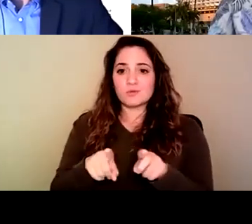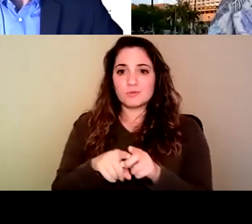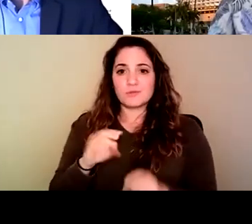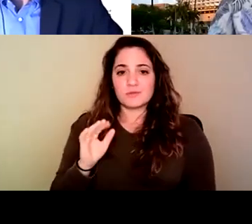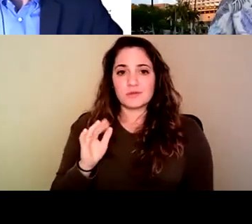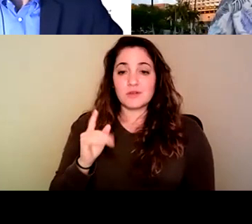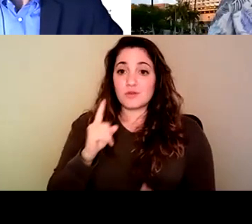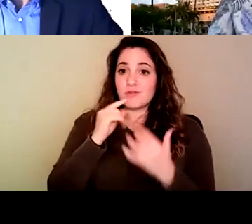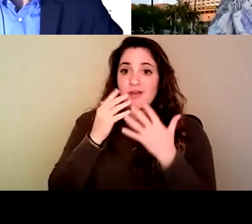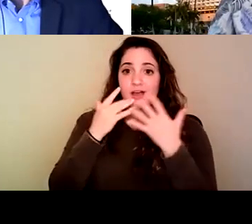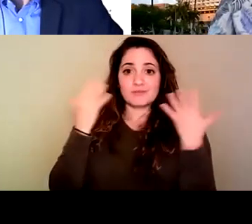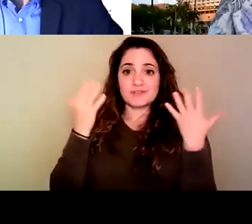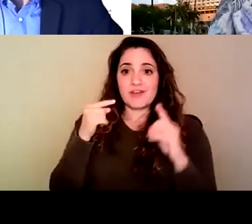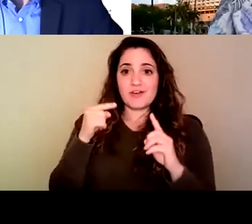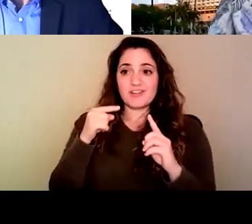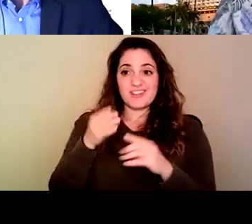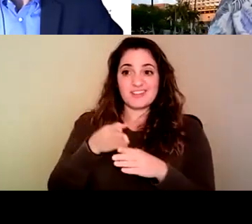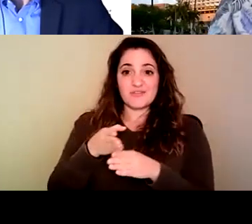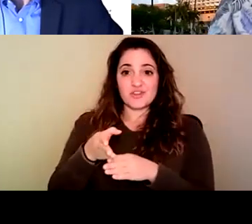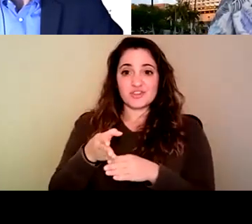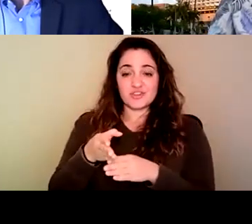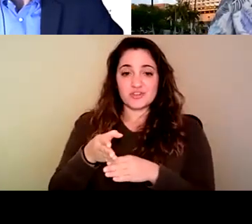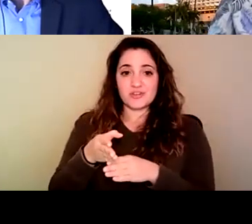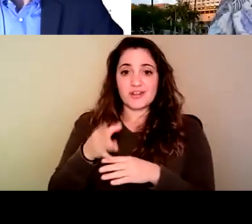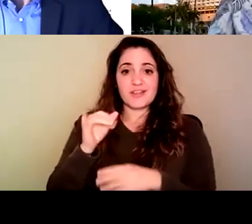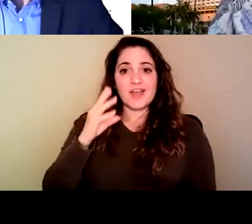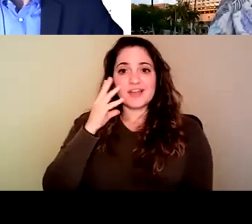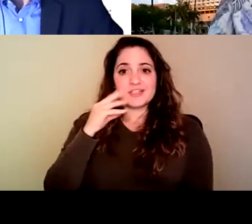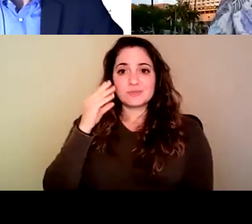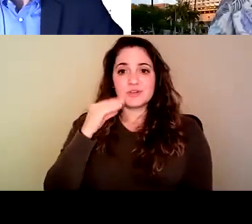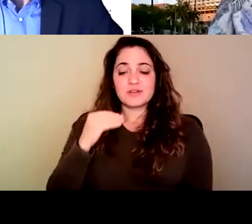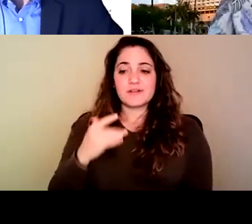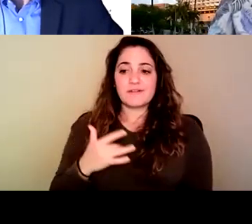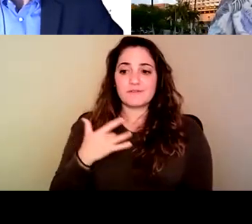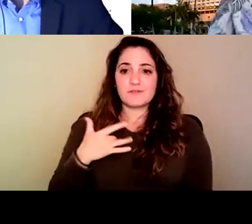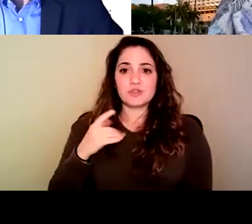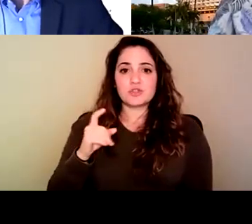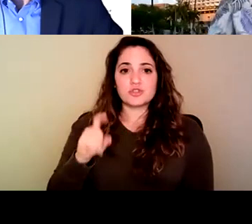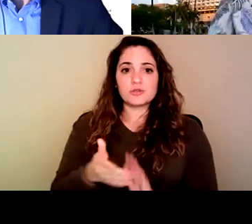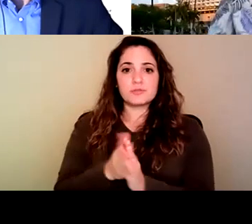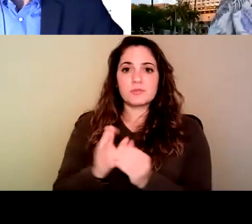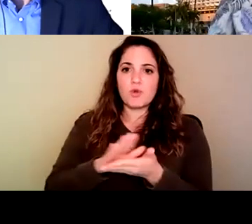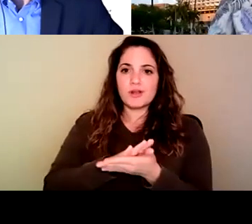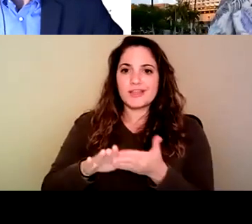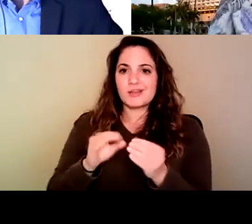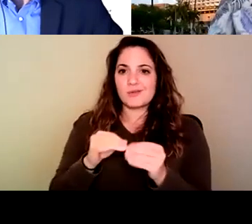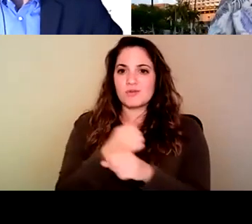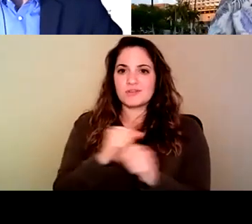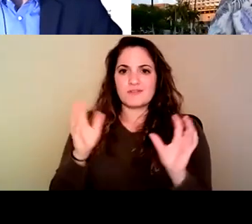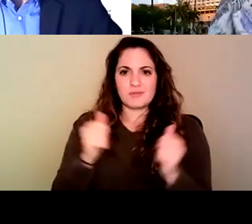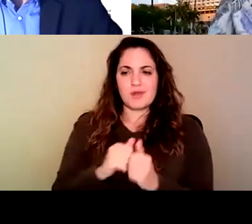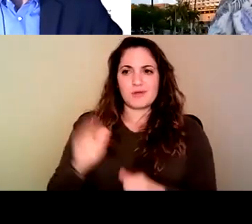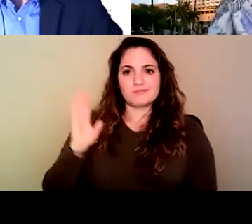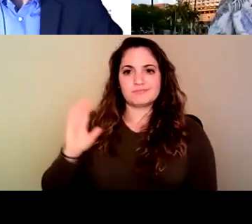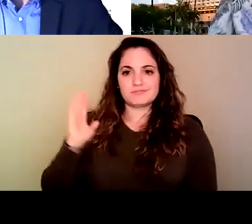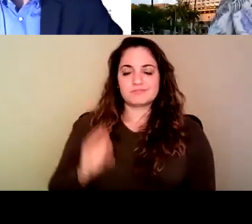the hospitality division and that experience should be cleaner and safer than it's ever been before.